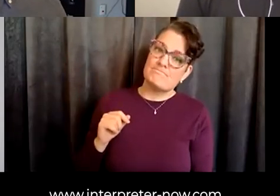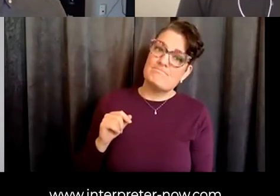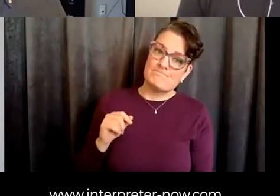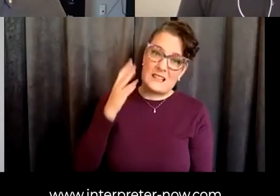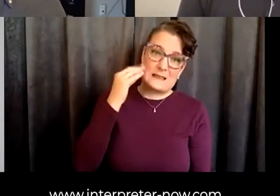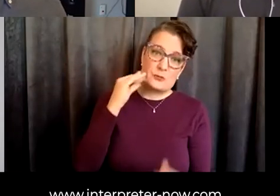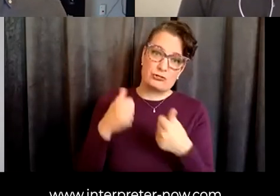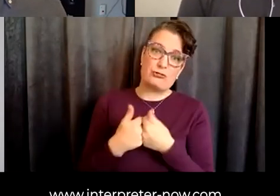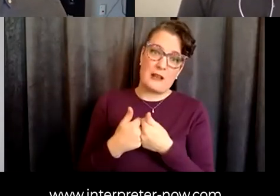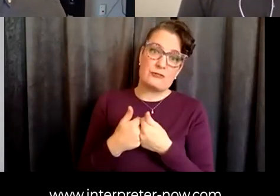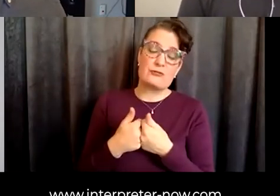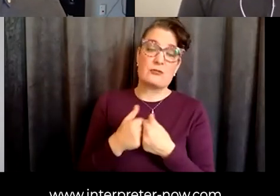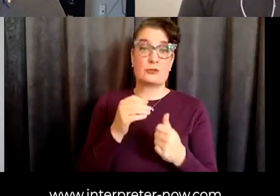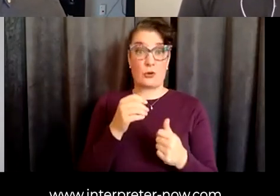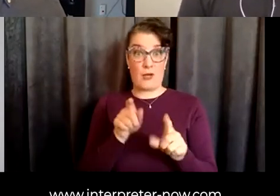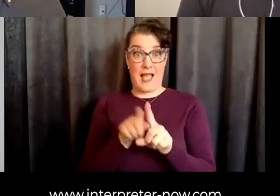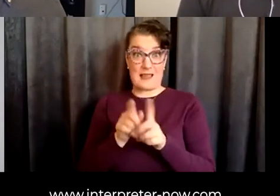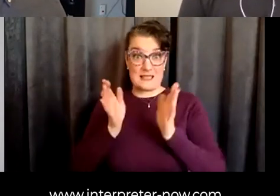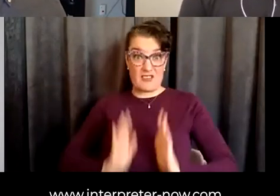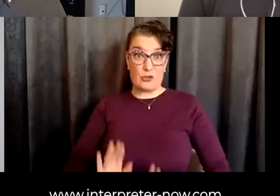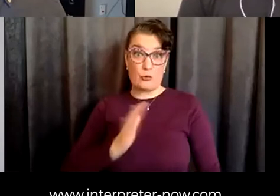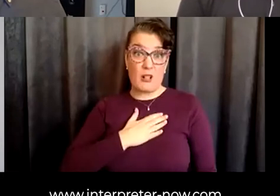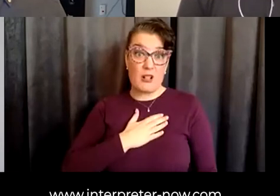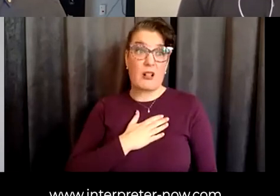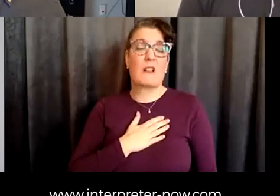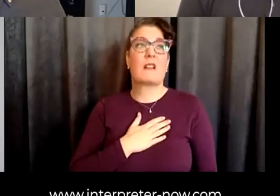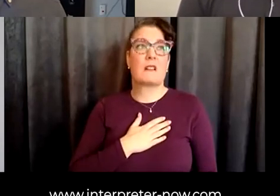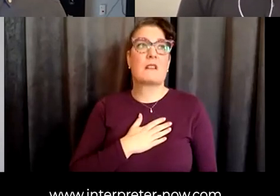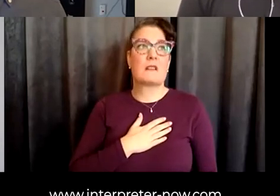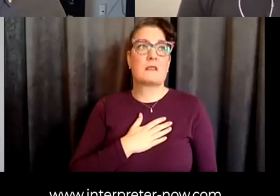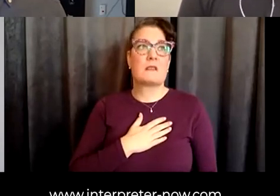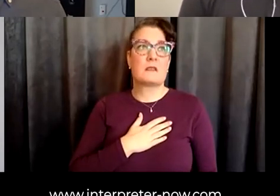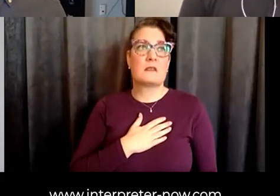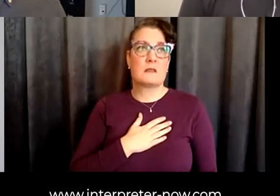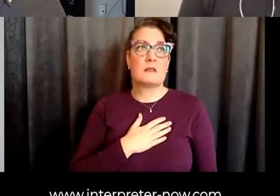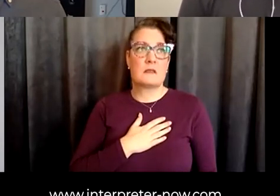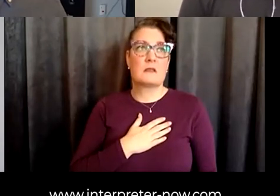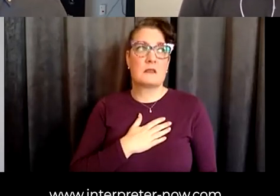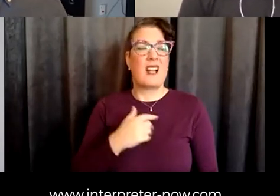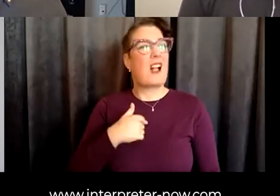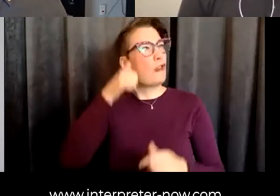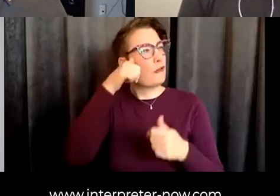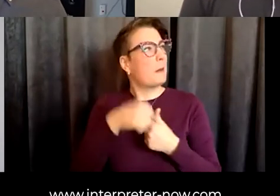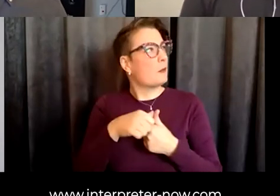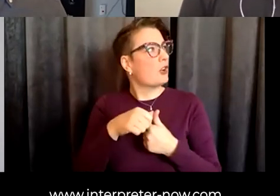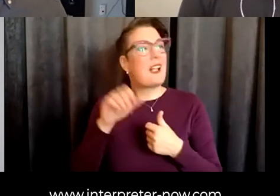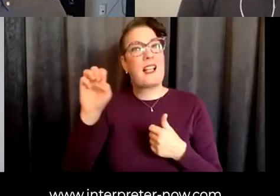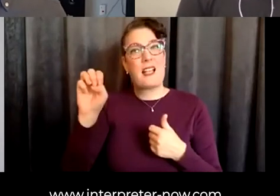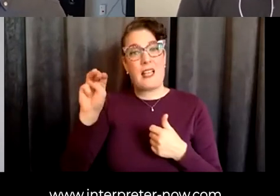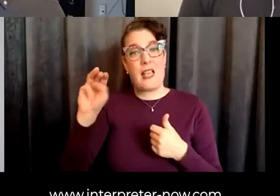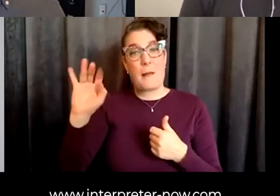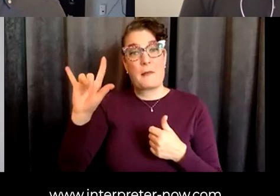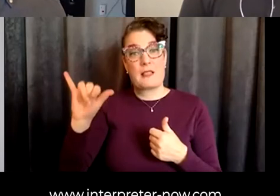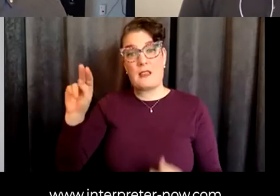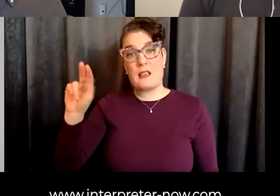spot. And so as an individual, I think, you know, one thing that you can do, and I remember Emily Nagasaki wrote about